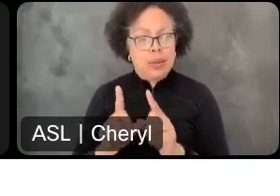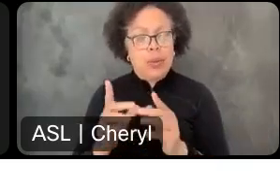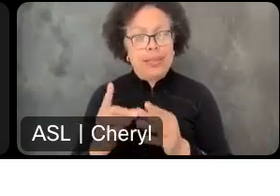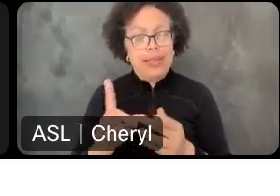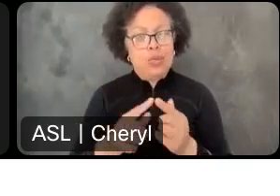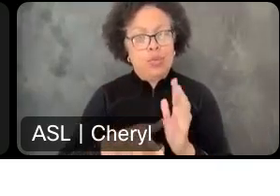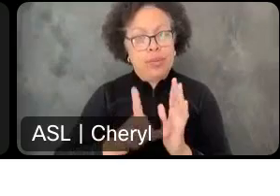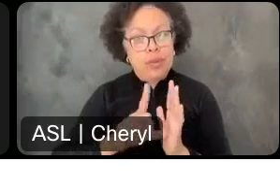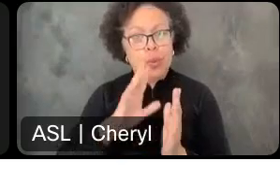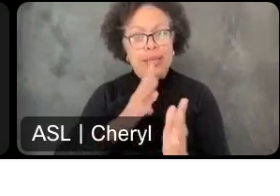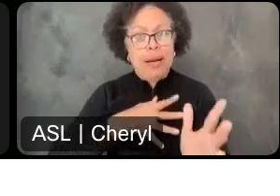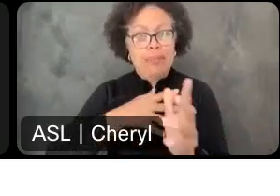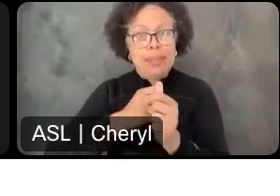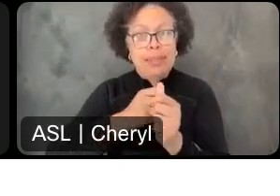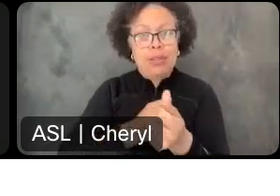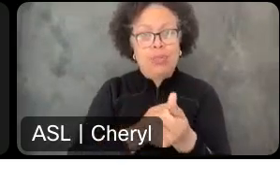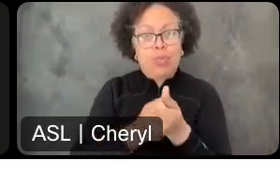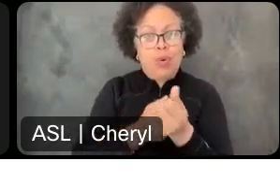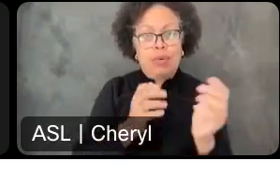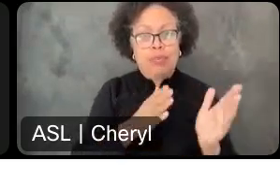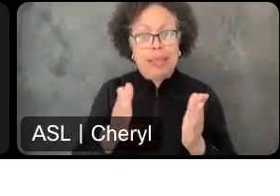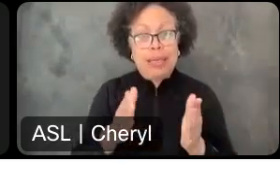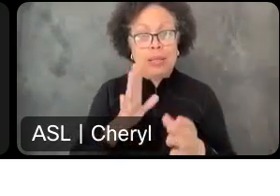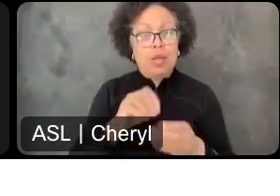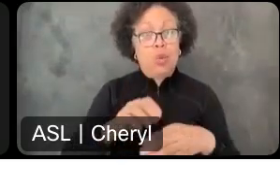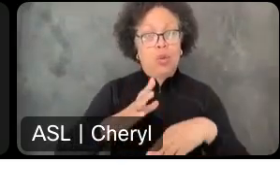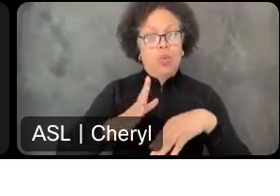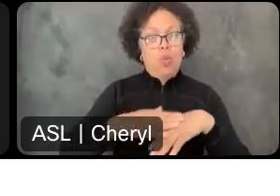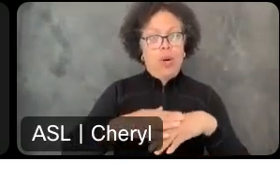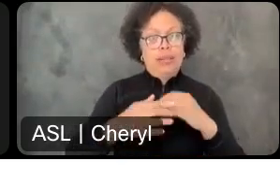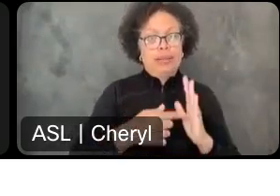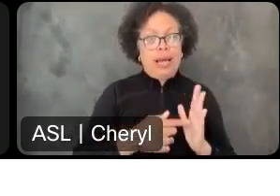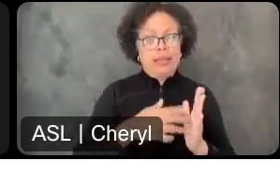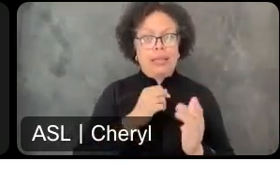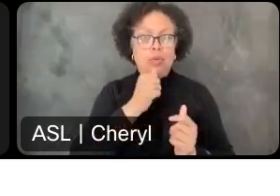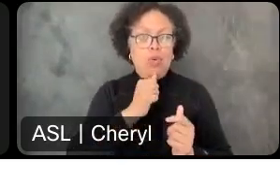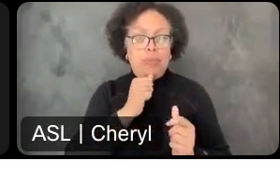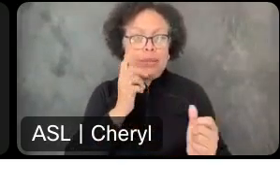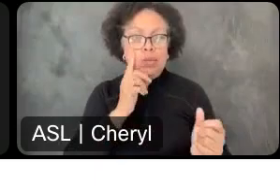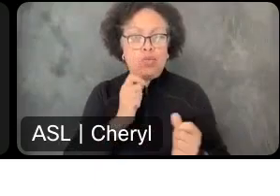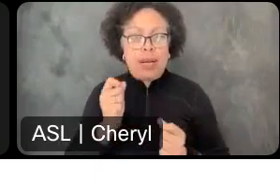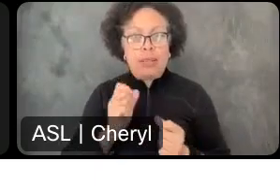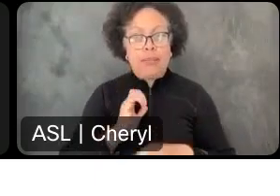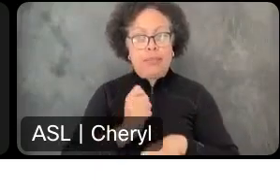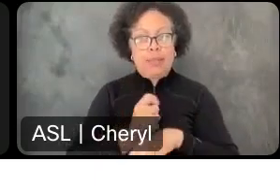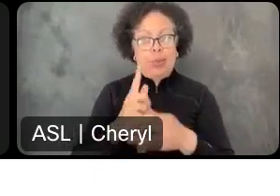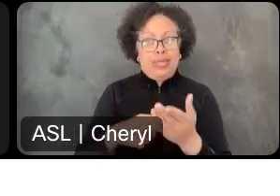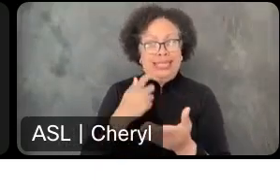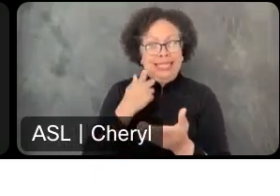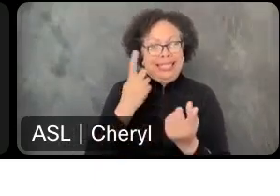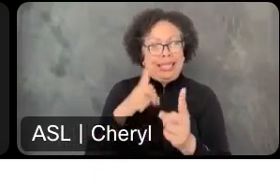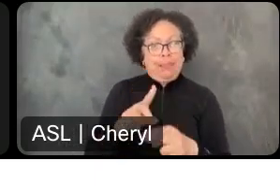update support plans, including warning signs and coping strategies based on the events that just took